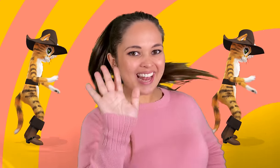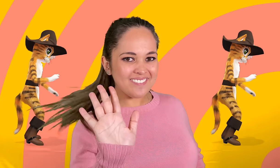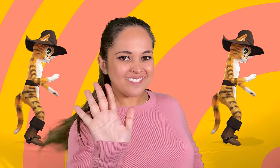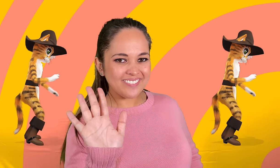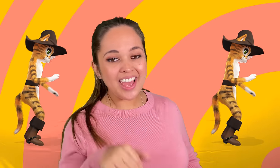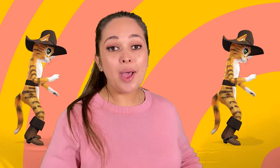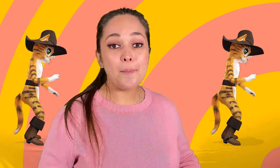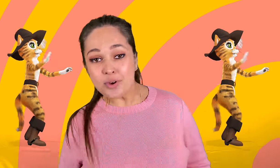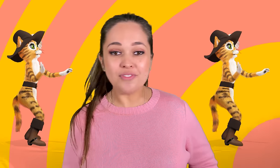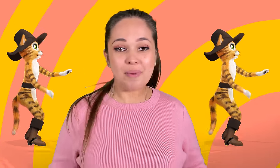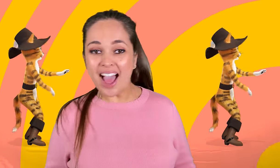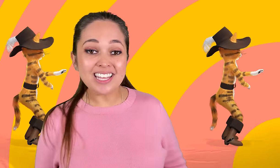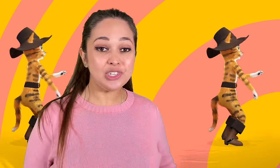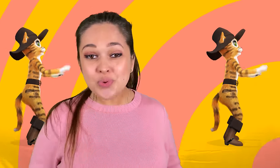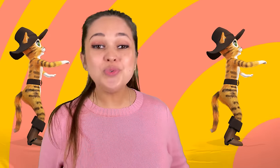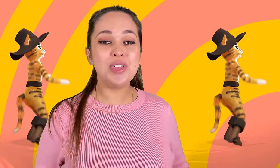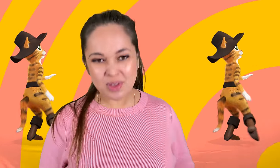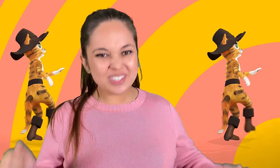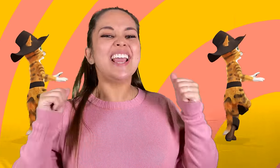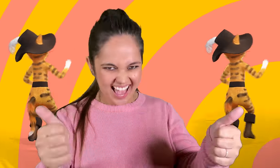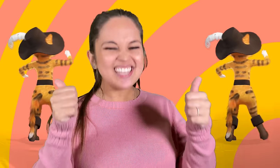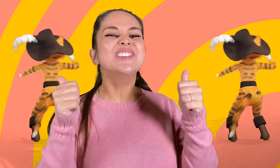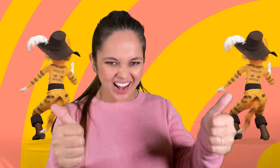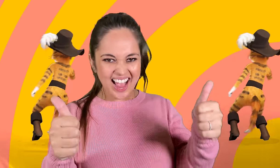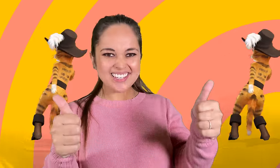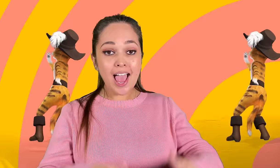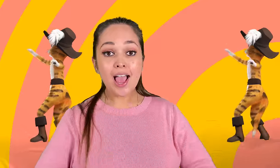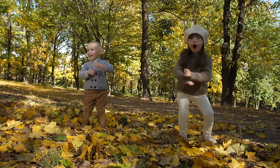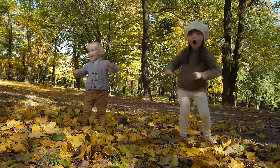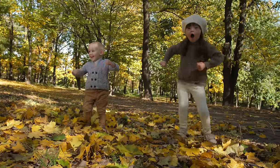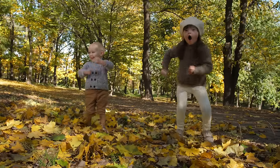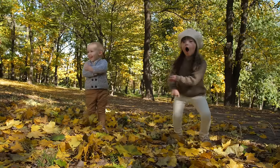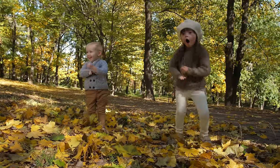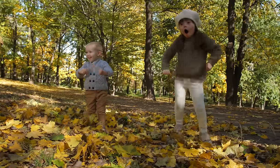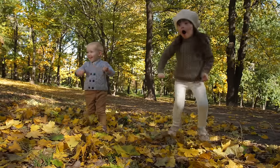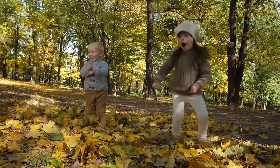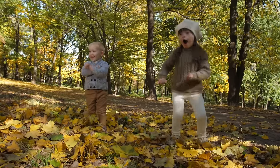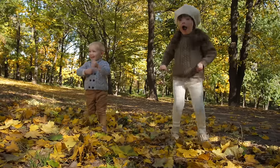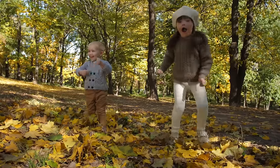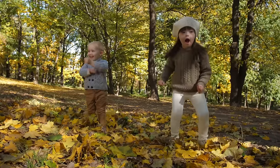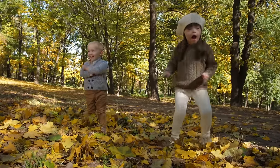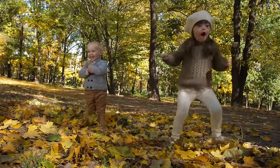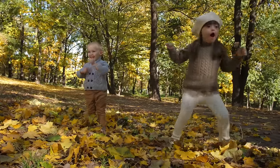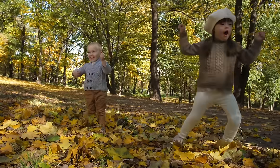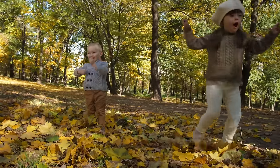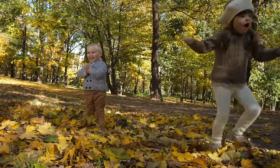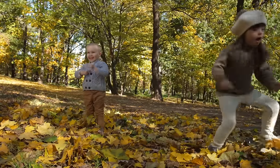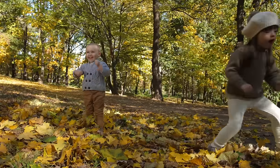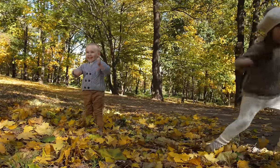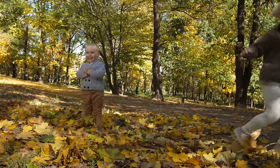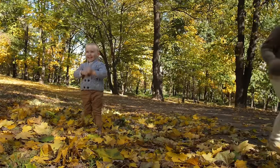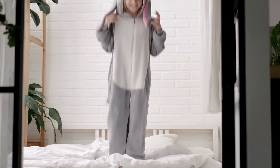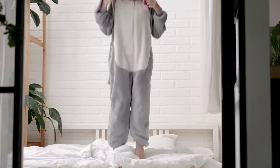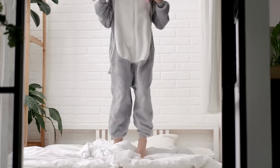body, stop. Move your body to the music, that's right. Come on and dance with me. Can you feel